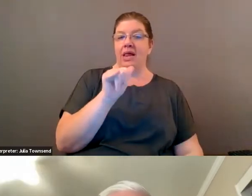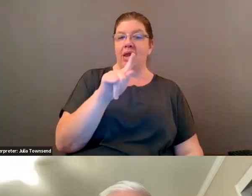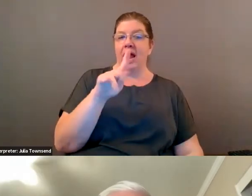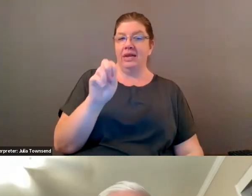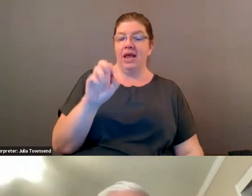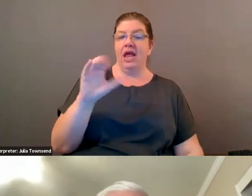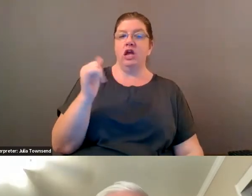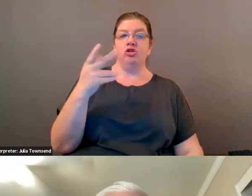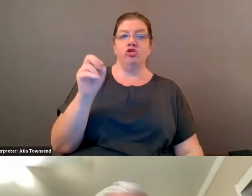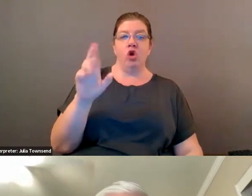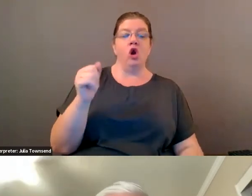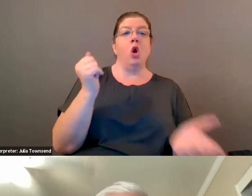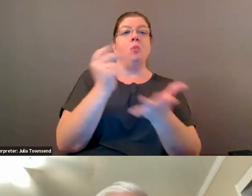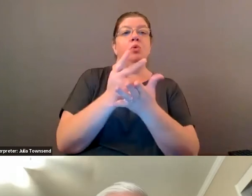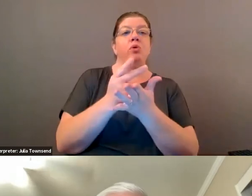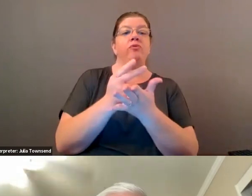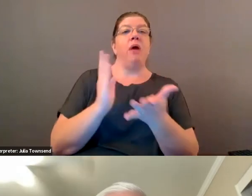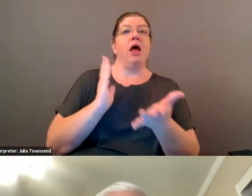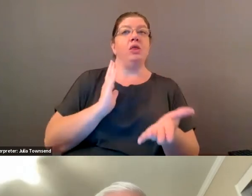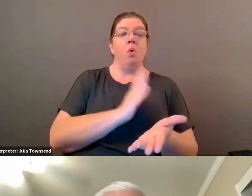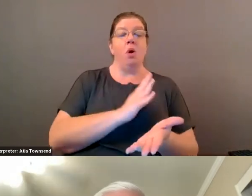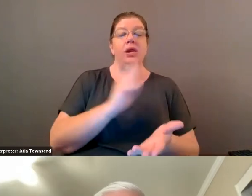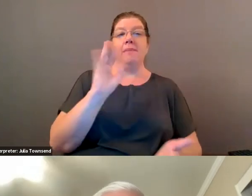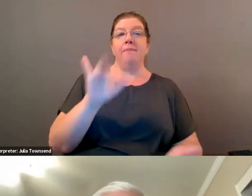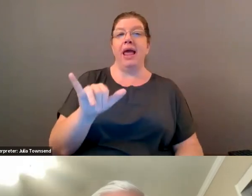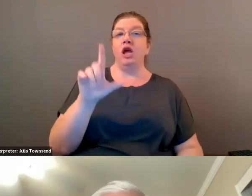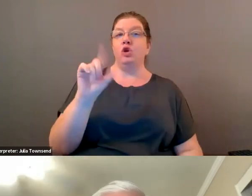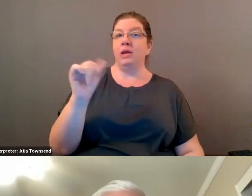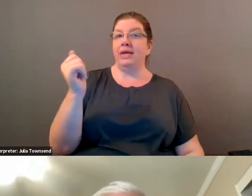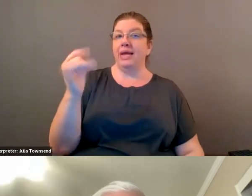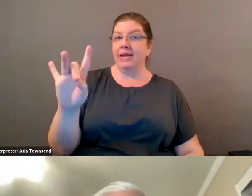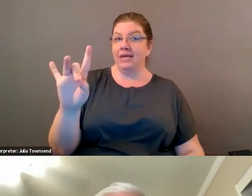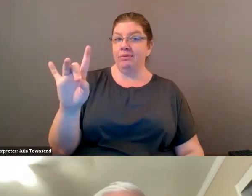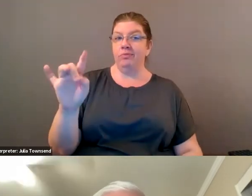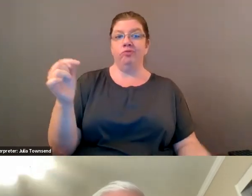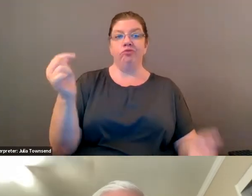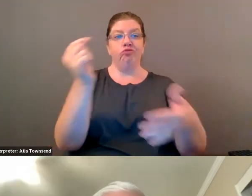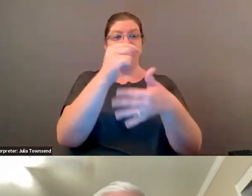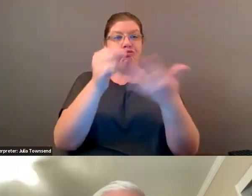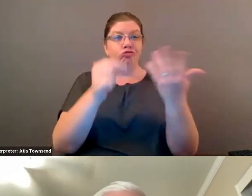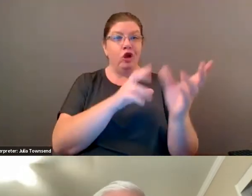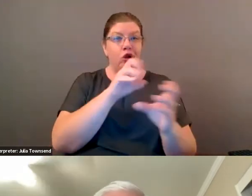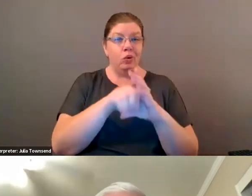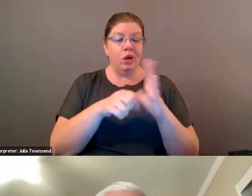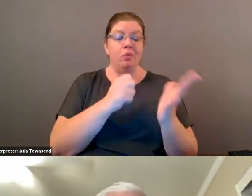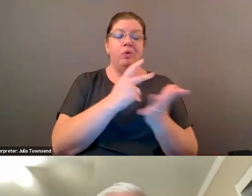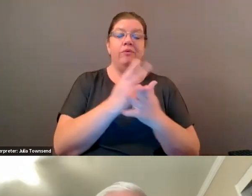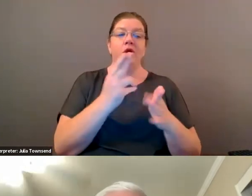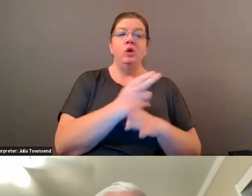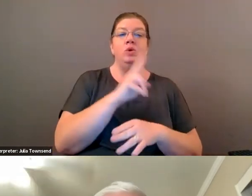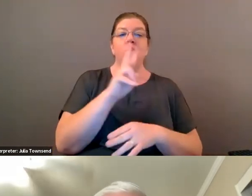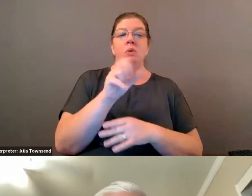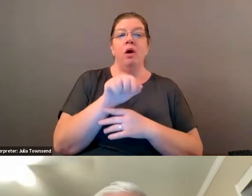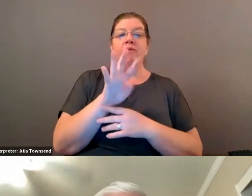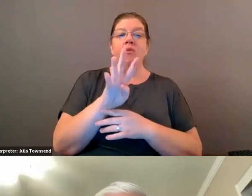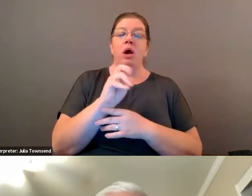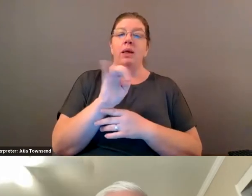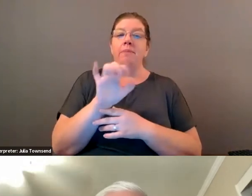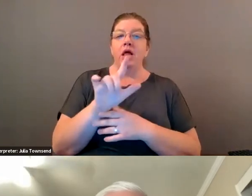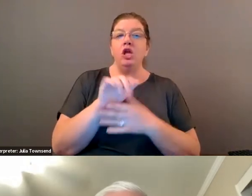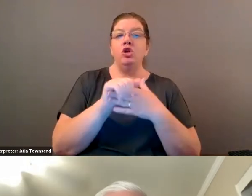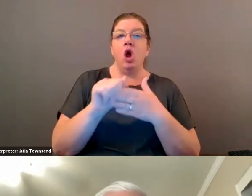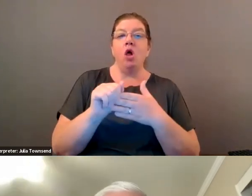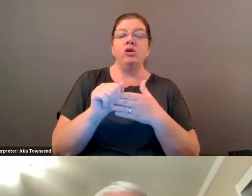approved by the board in May of 2018. Items included are approval of the use of $2.4 million in Measure